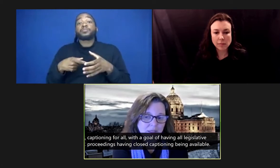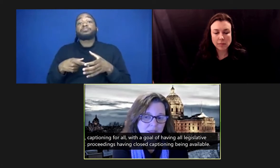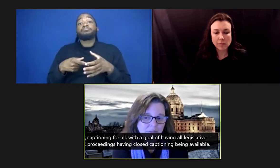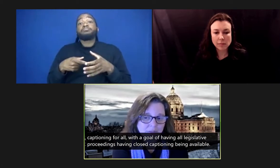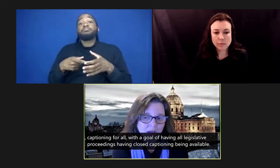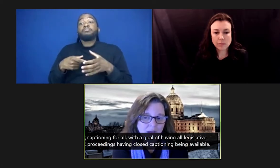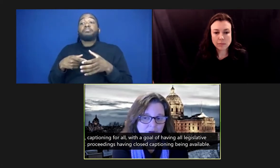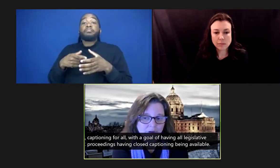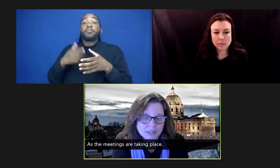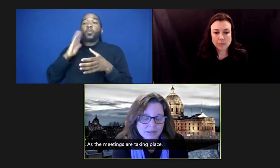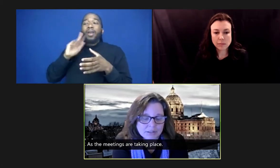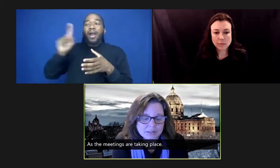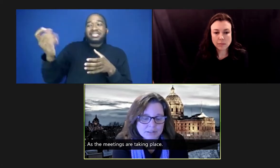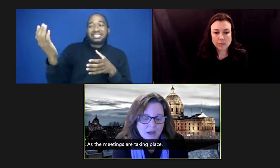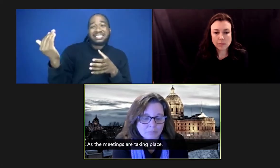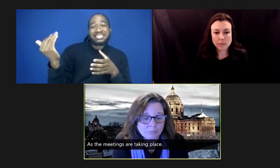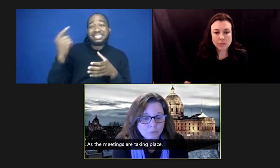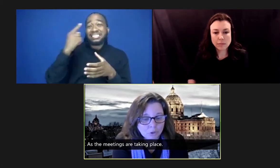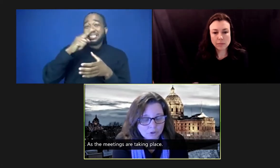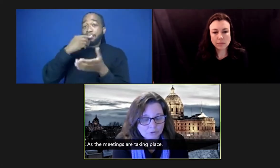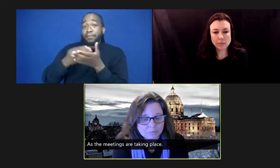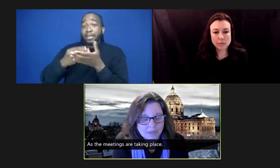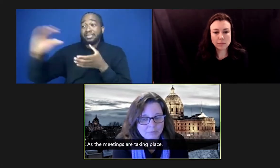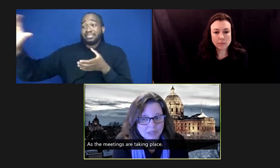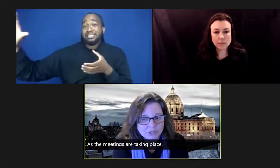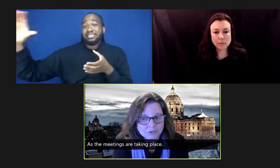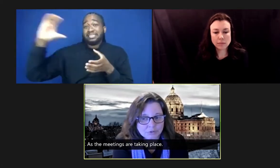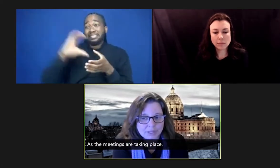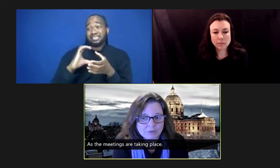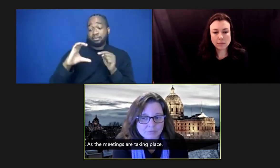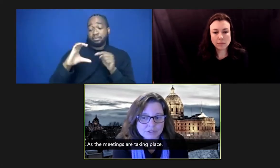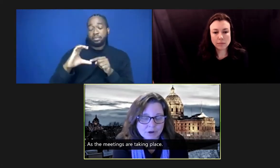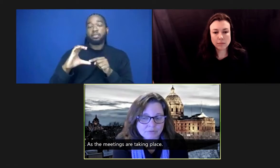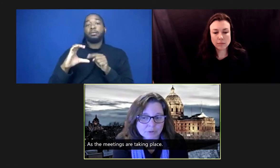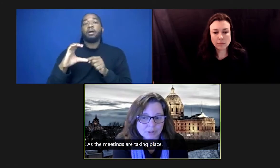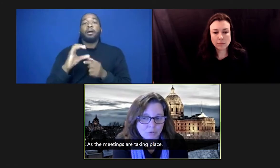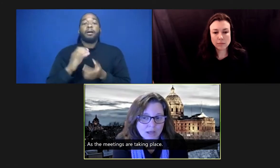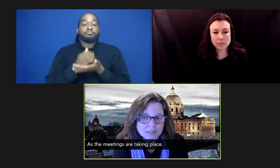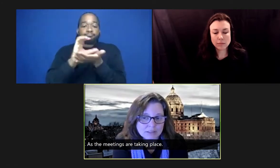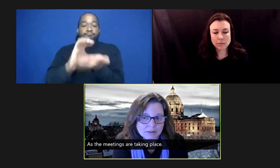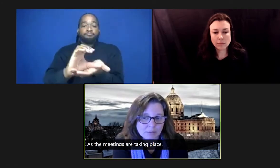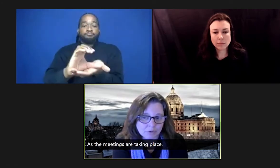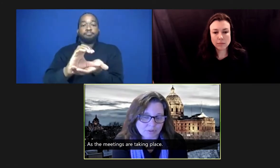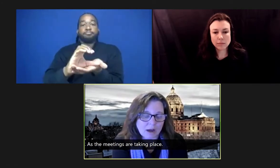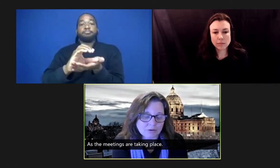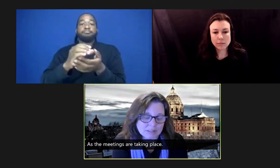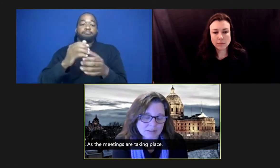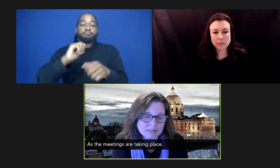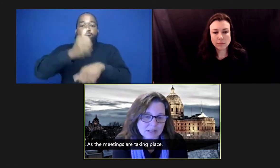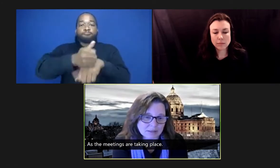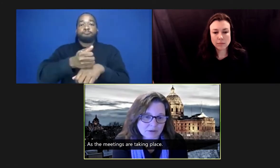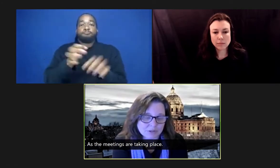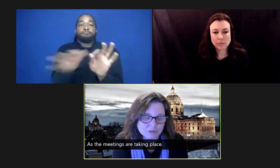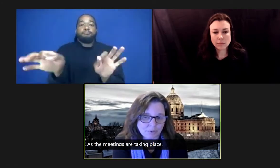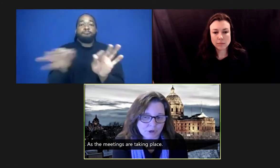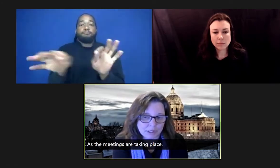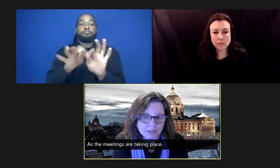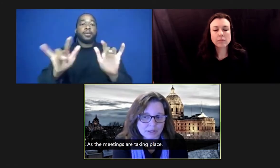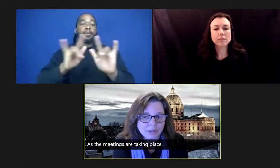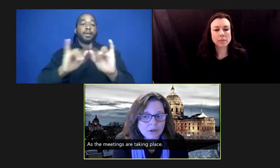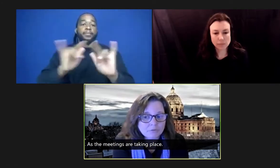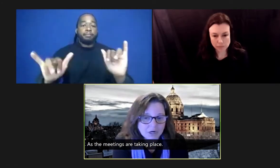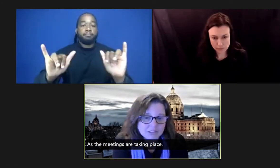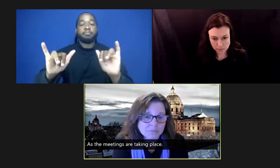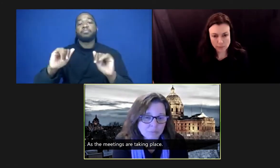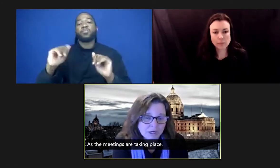then the other is the work group that I mentioned. We do have a request that both the House and the Senate are